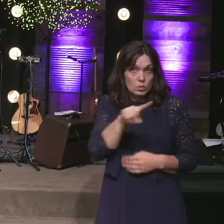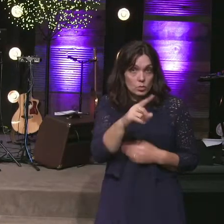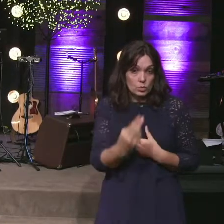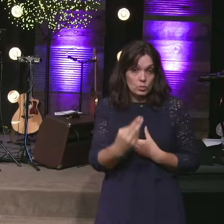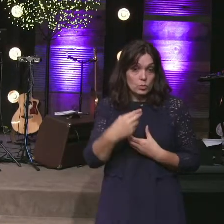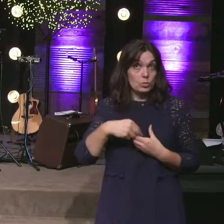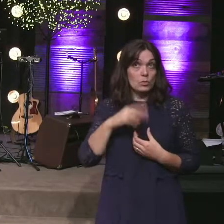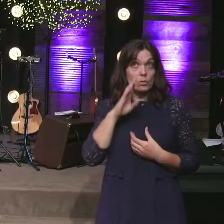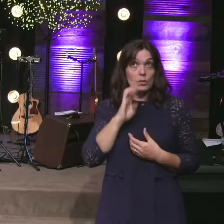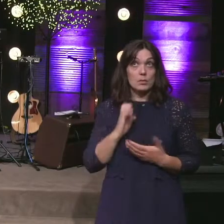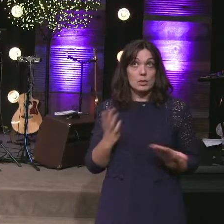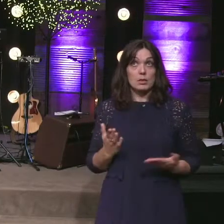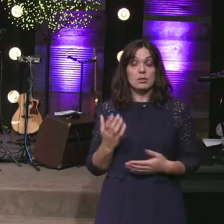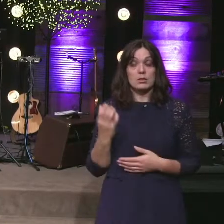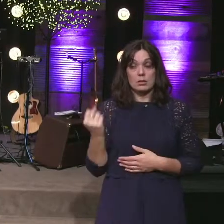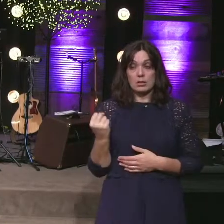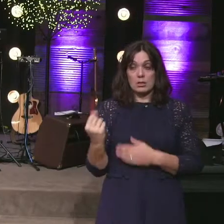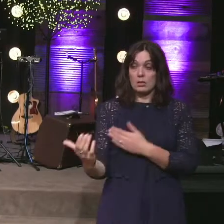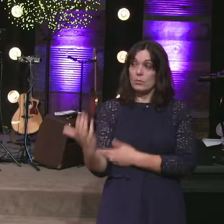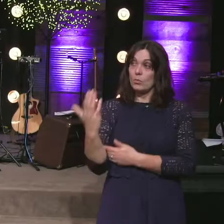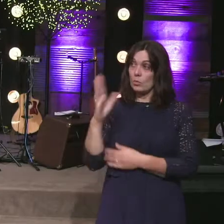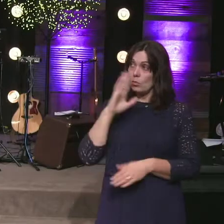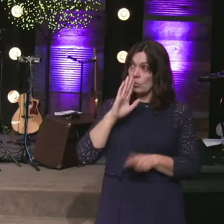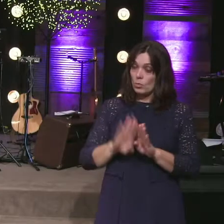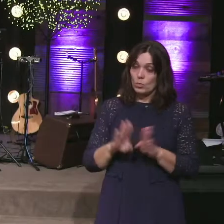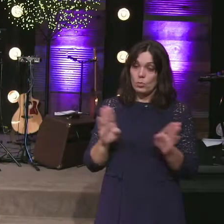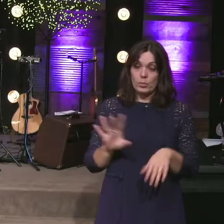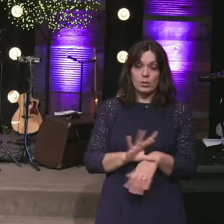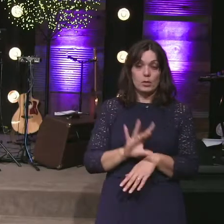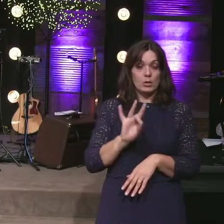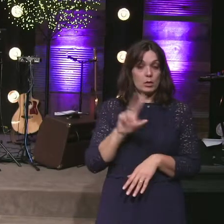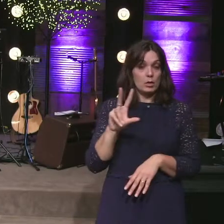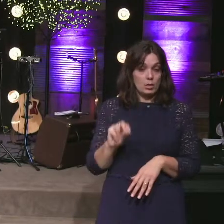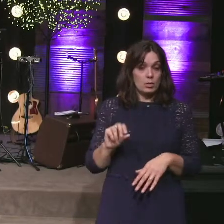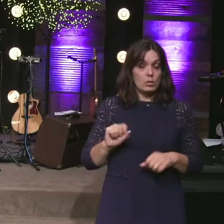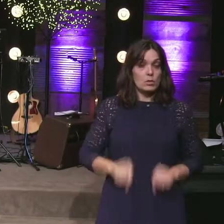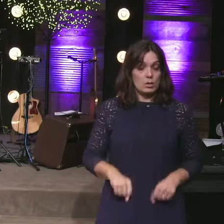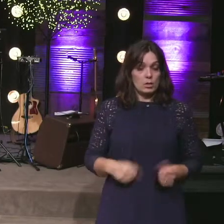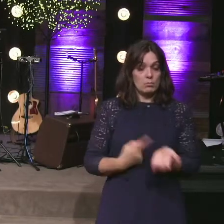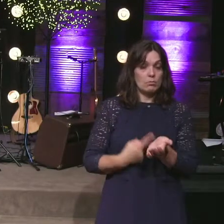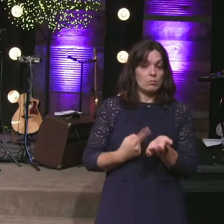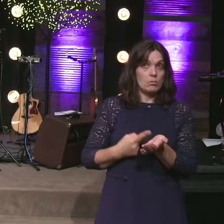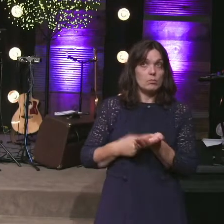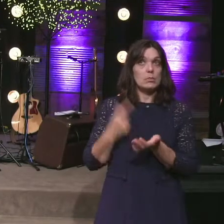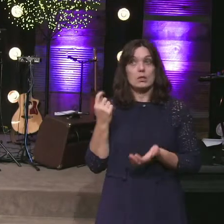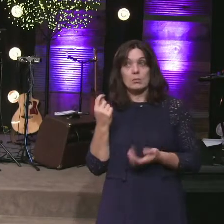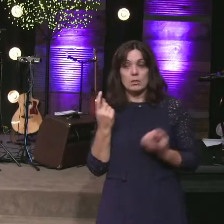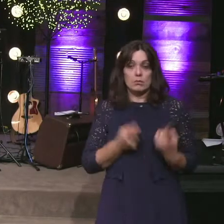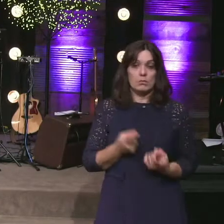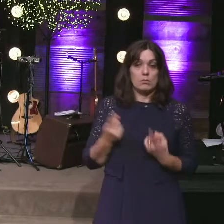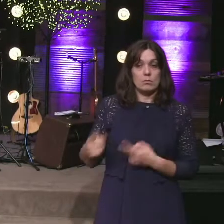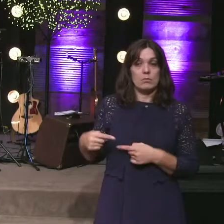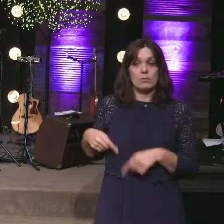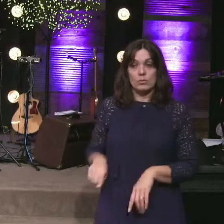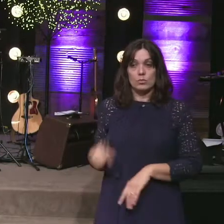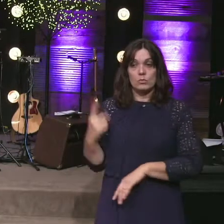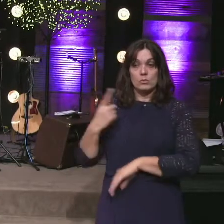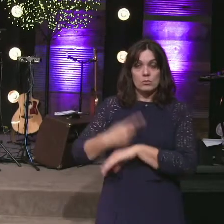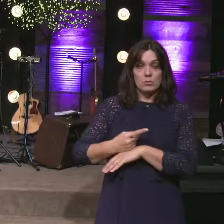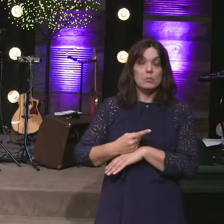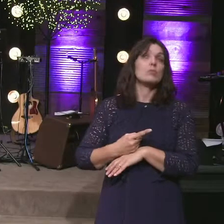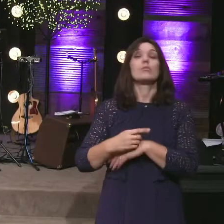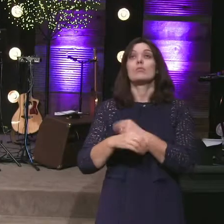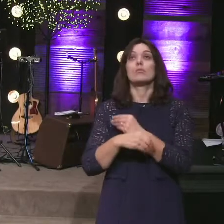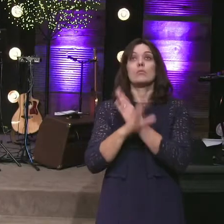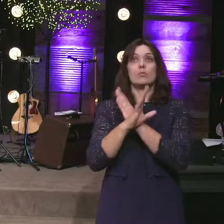Saturday morning, the doors are going to open at 8:30 so we can talk a little bit about what's going to go on through the day, and the simulcast